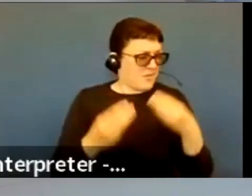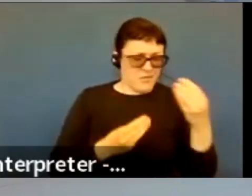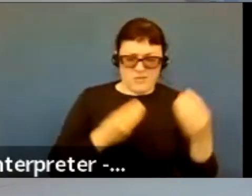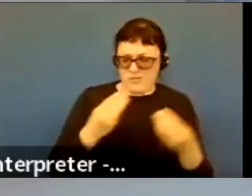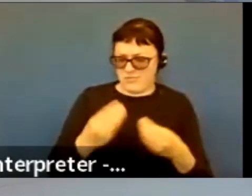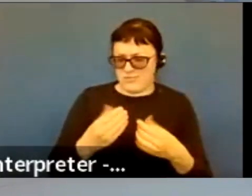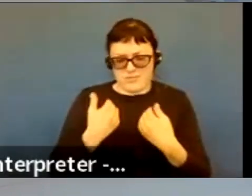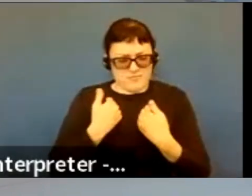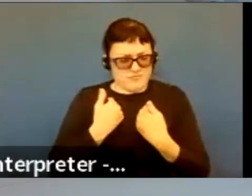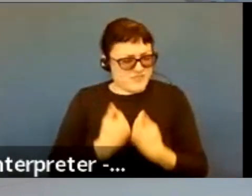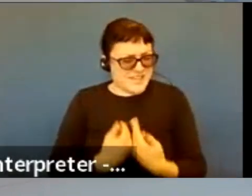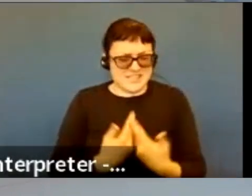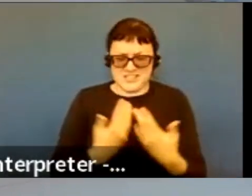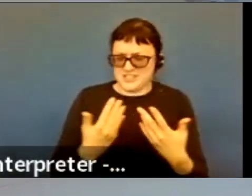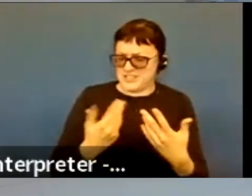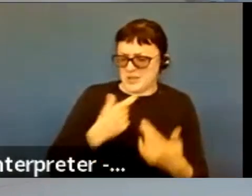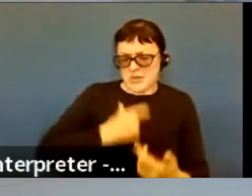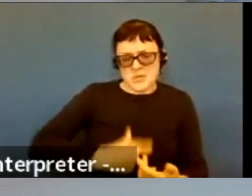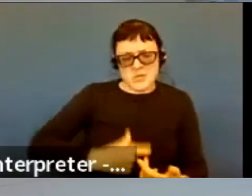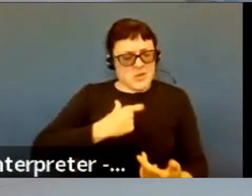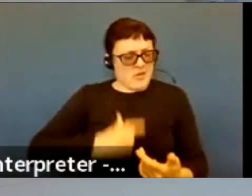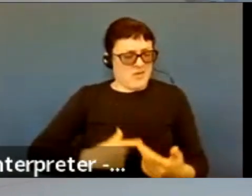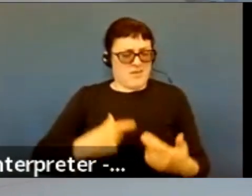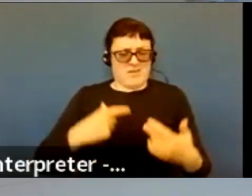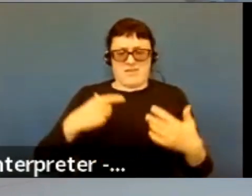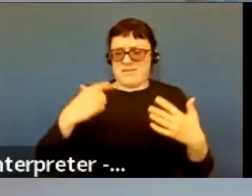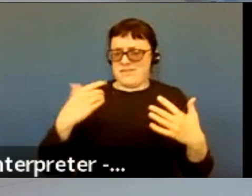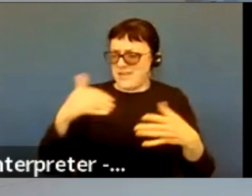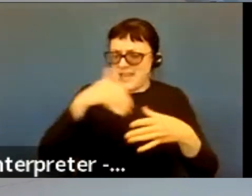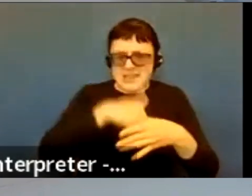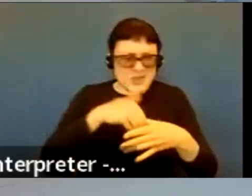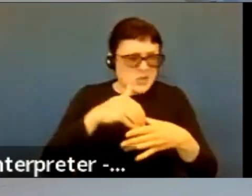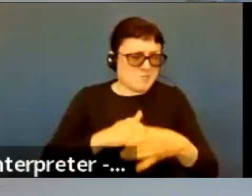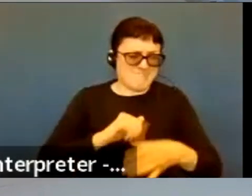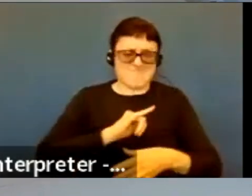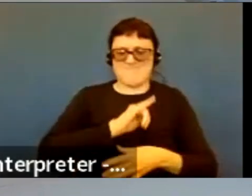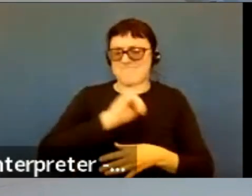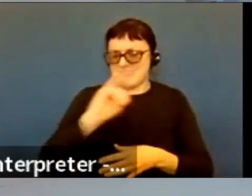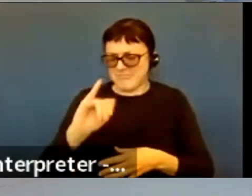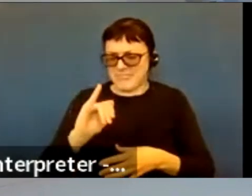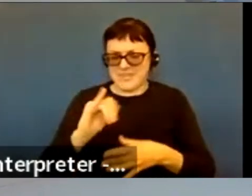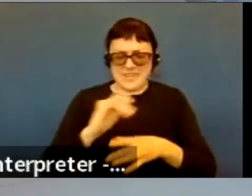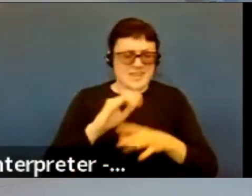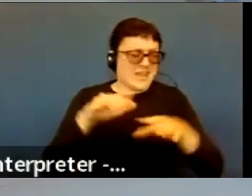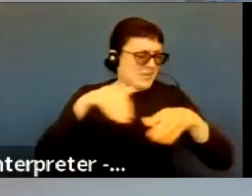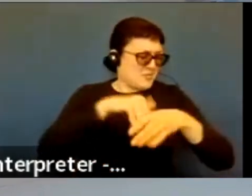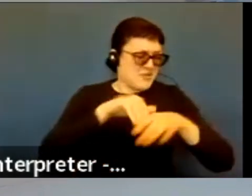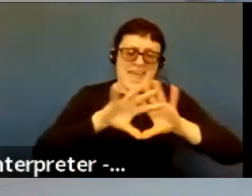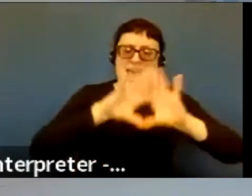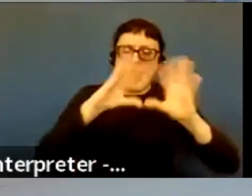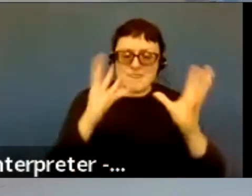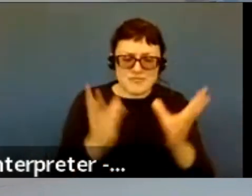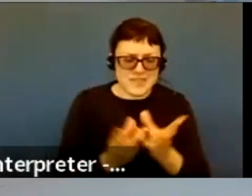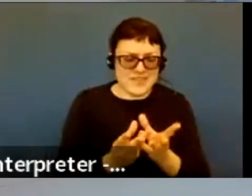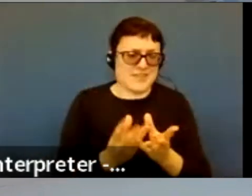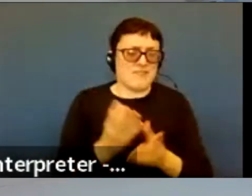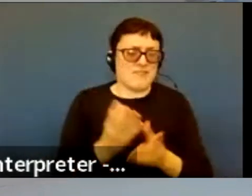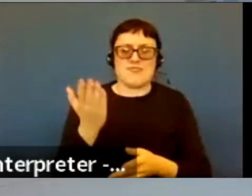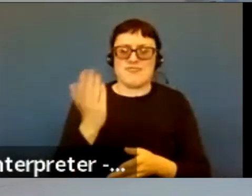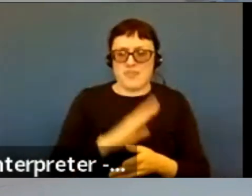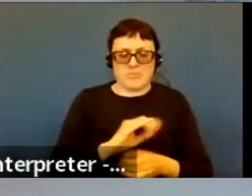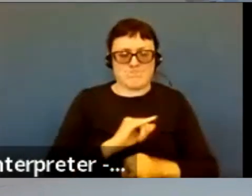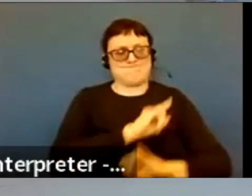of exploration, of humanity, of including cruelty. It embraces absolutely everything from the